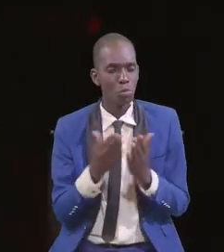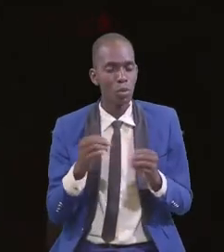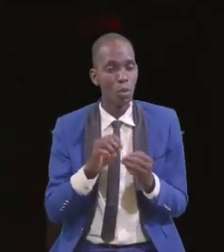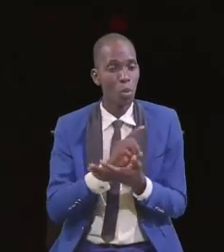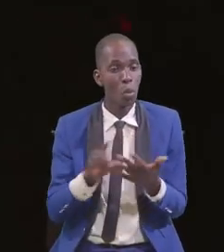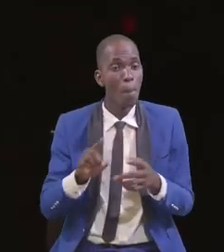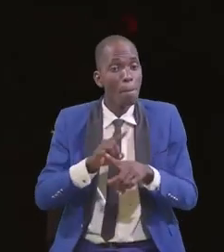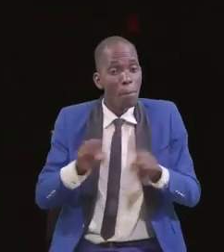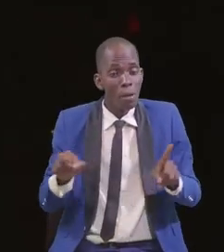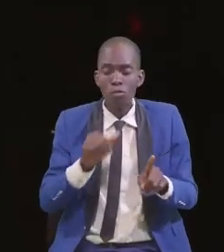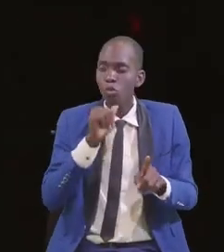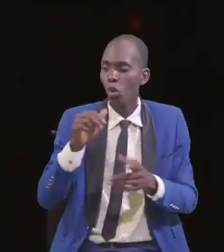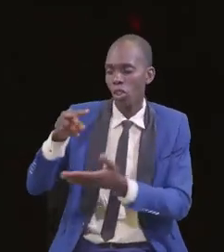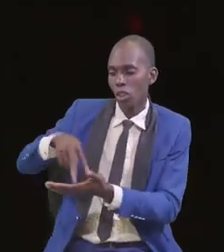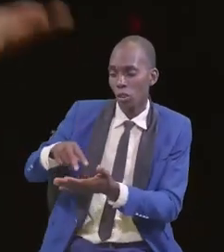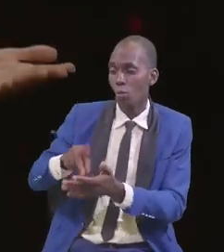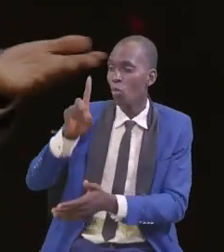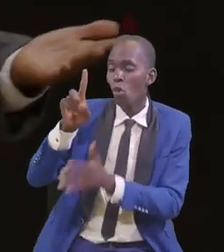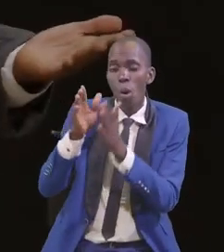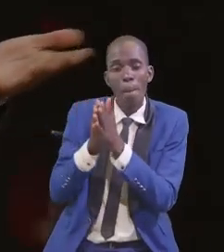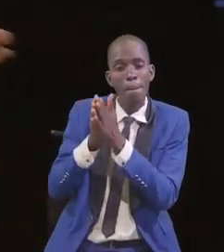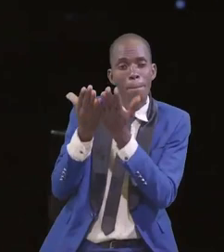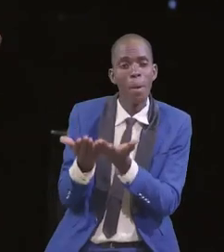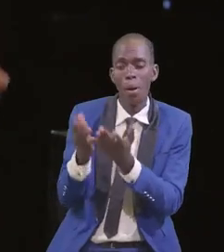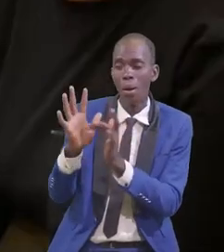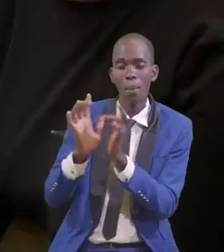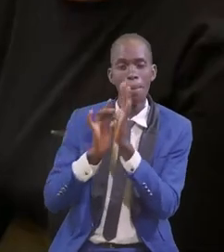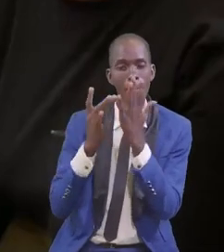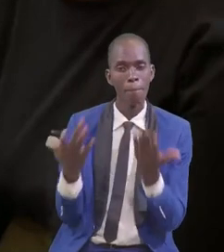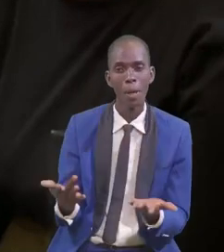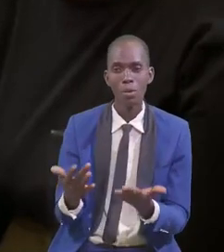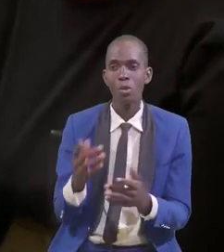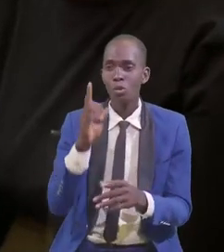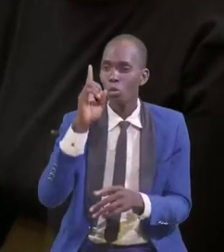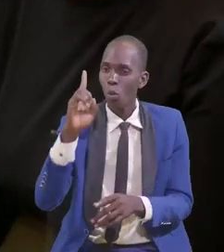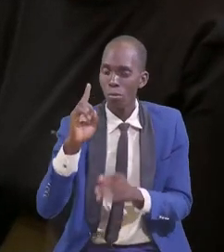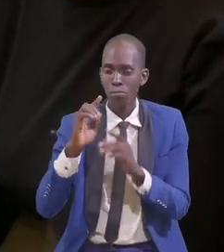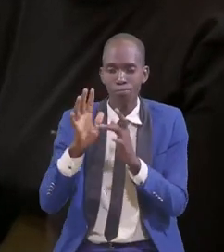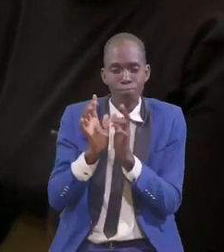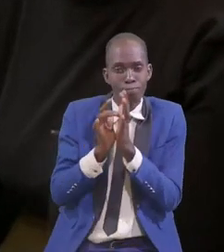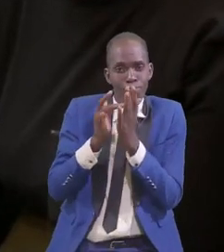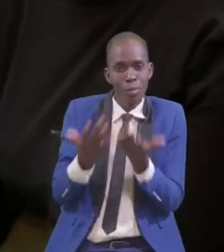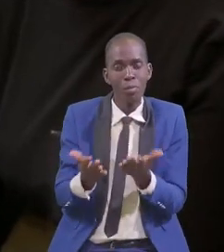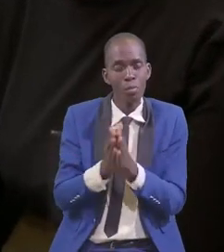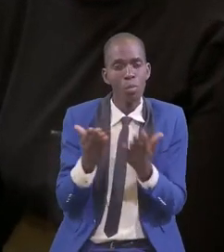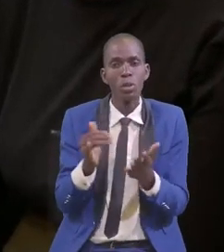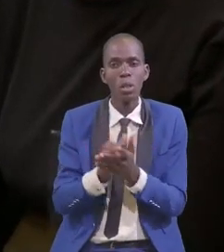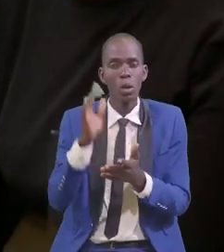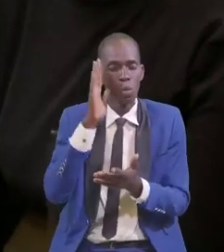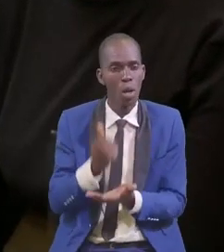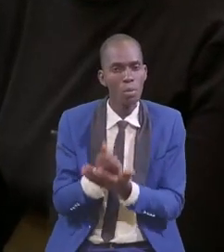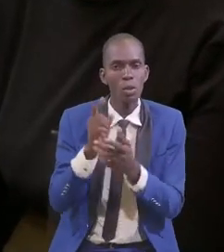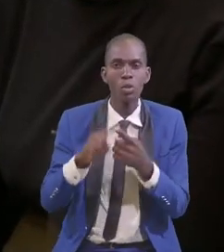the one single book that will pave way for them in eternity. But they read and read and read,